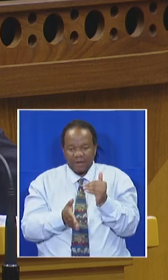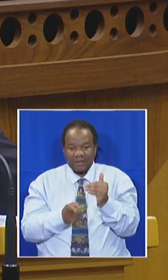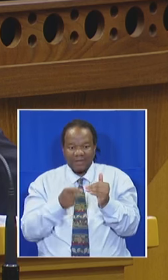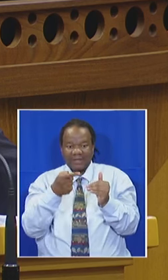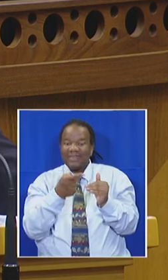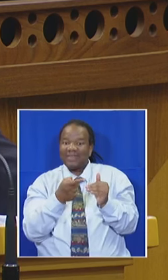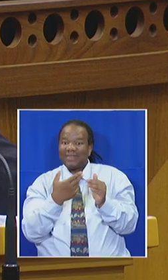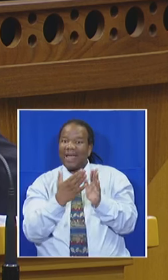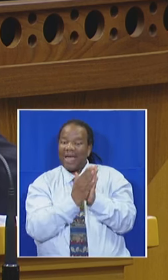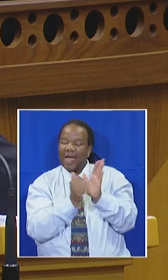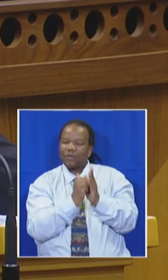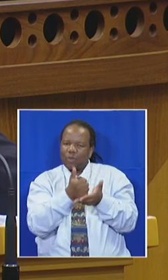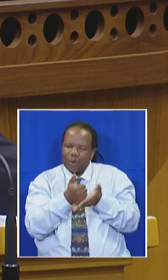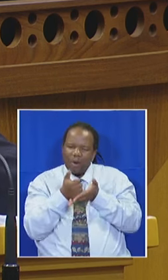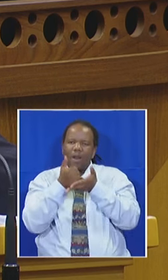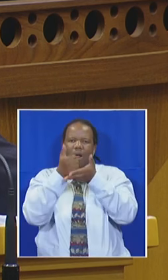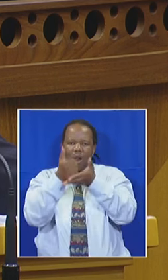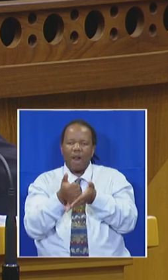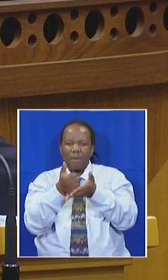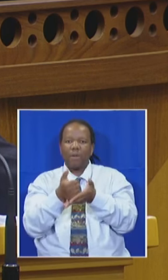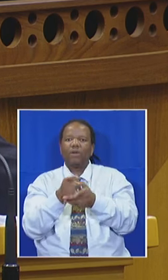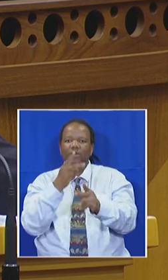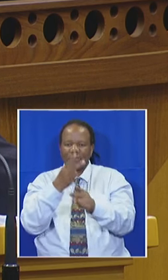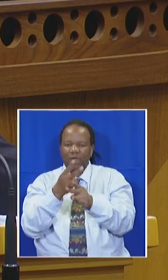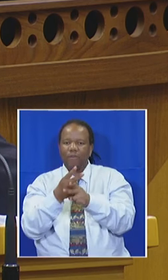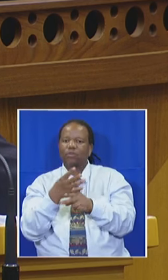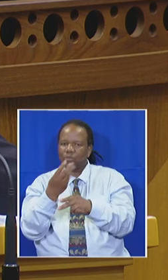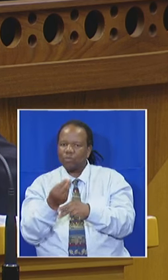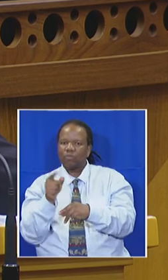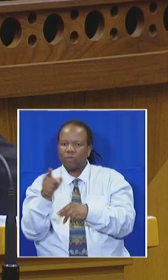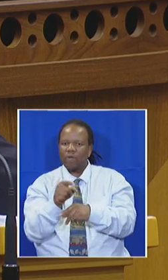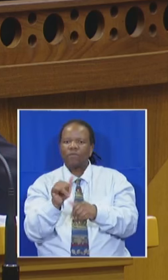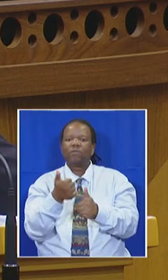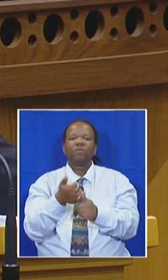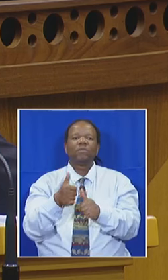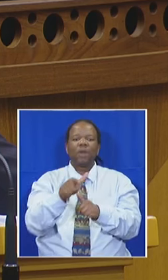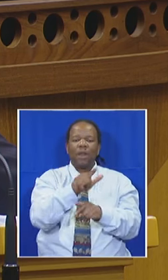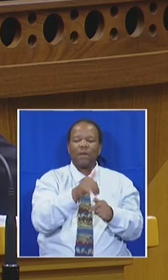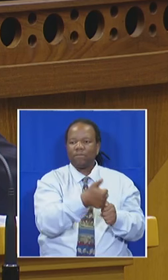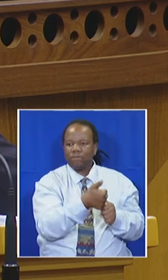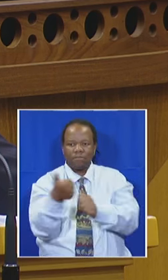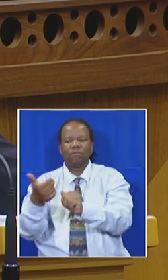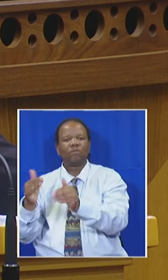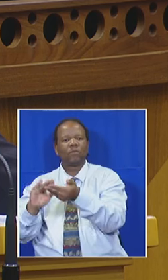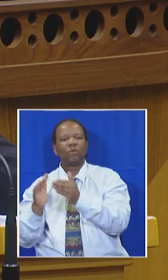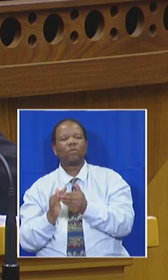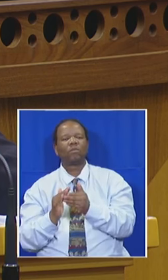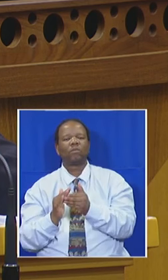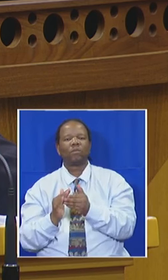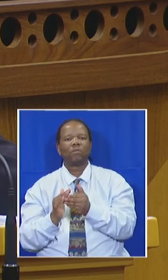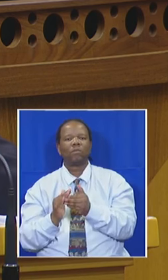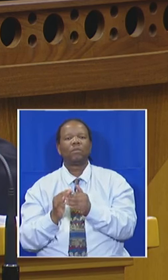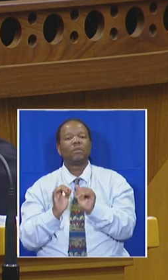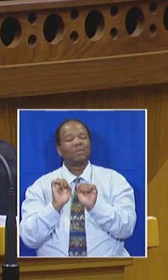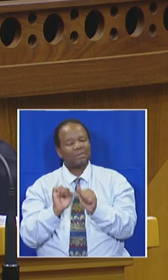in fast-tracking land reform. This government has the interest of